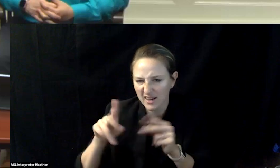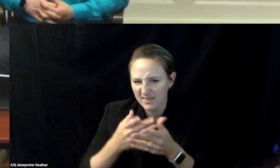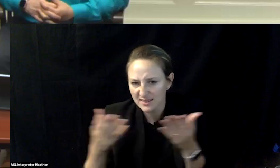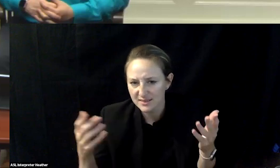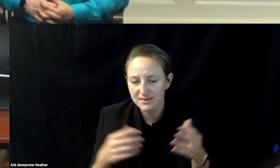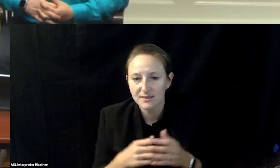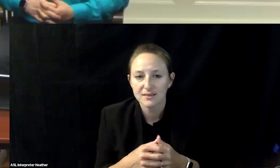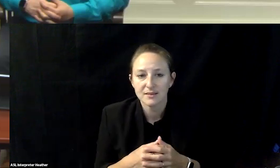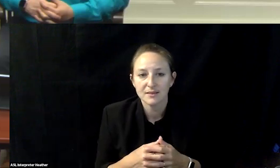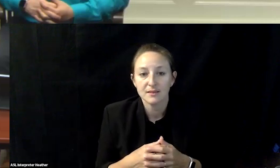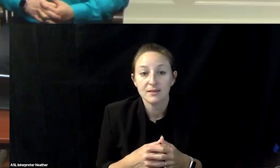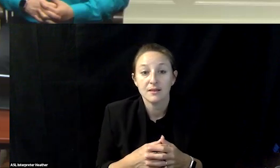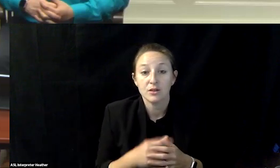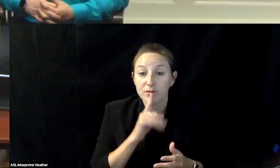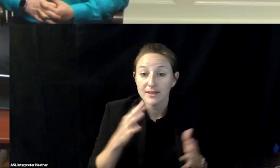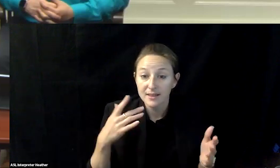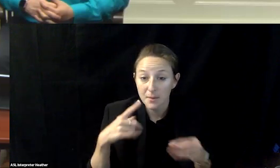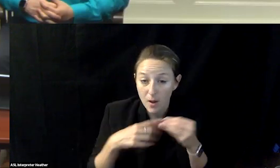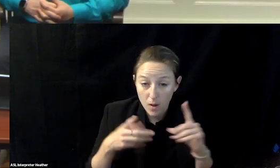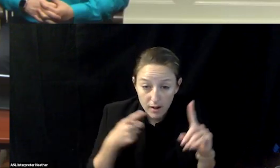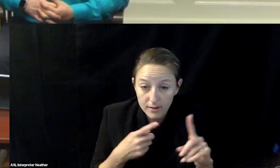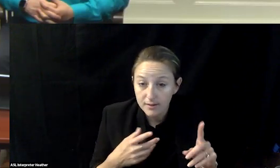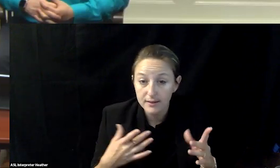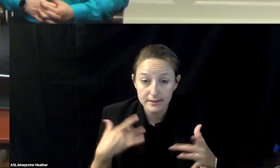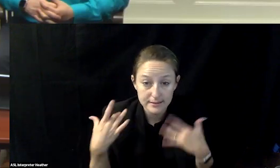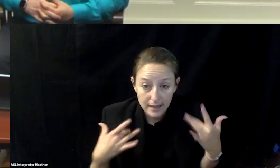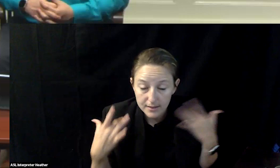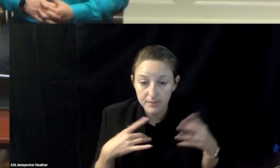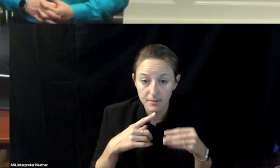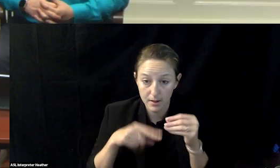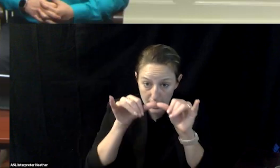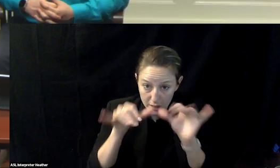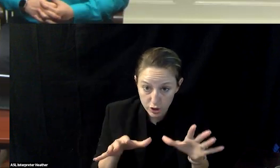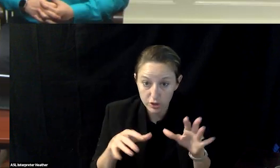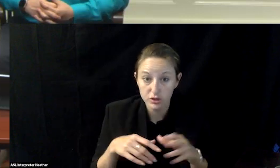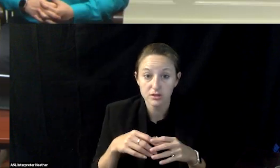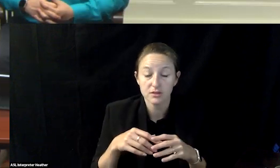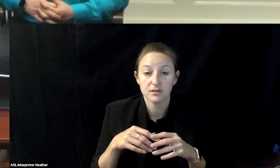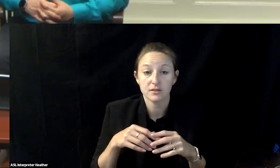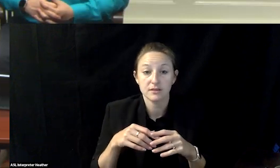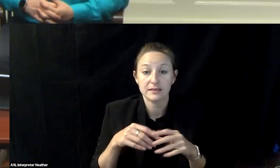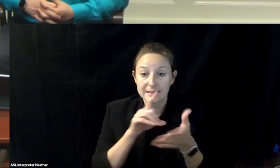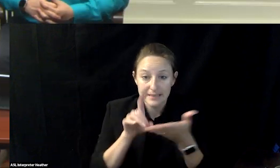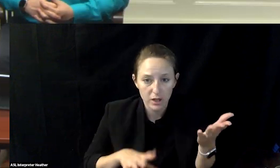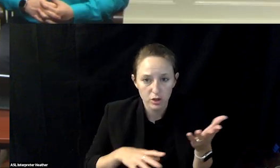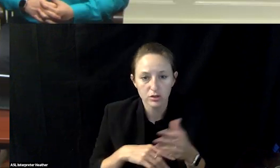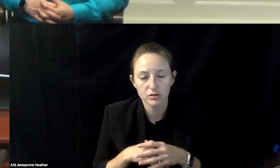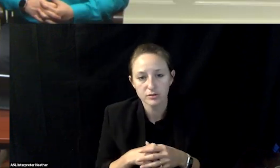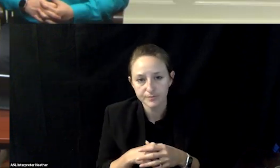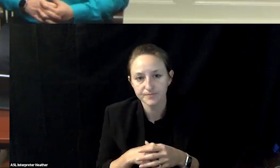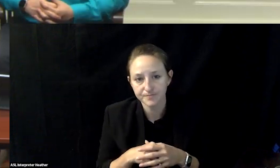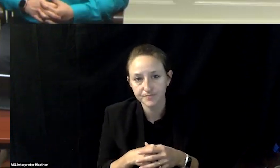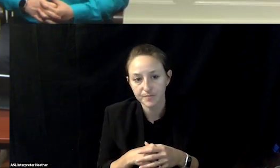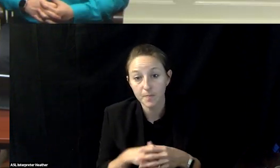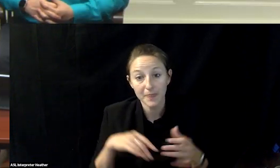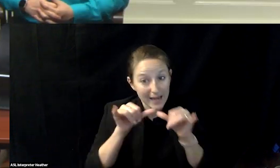is about the excitement that engineers and designers, engineers in particular, because I sit within engineering,